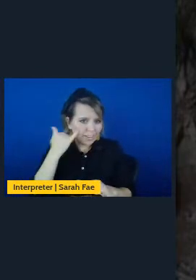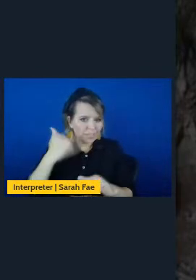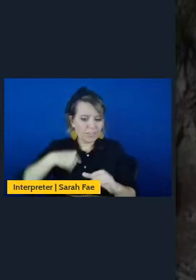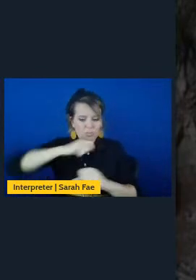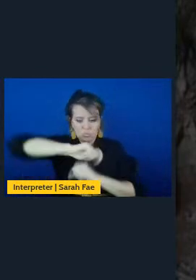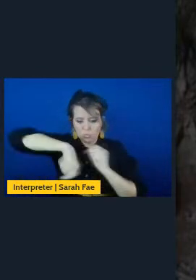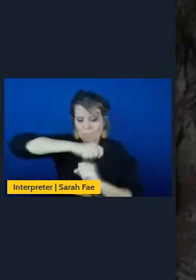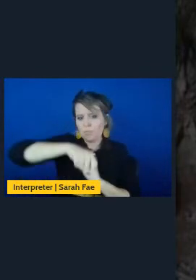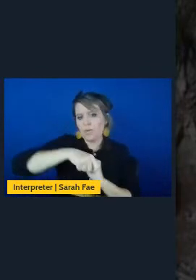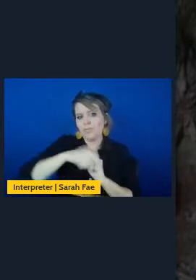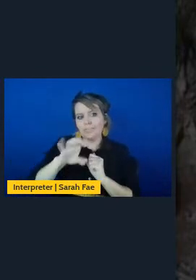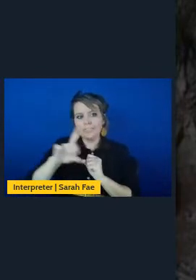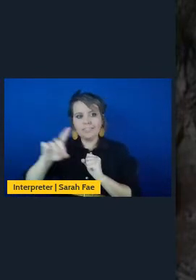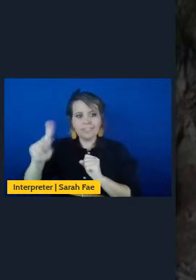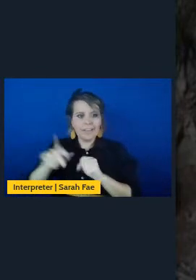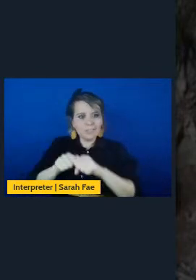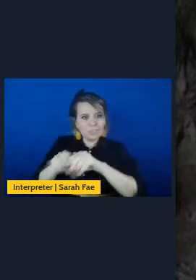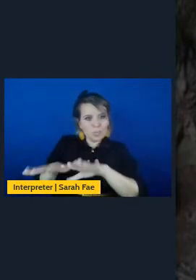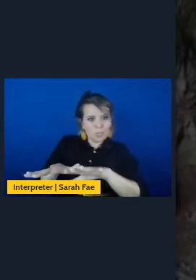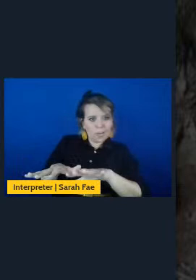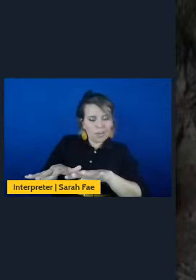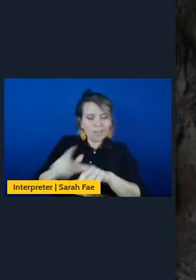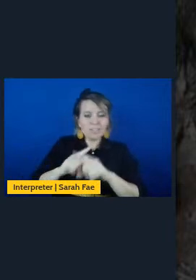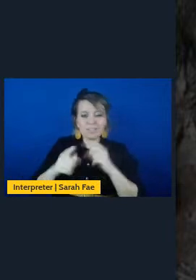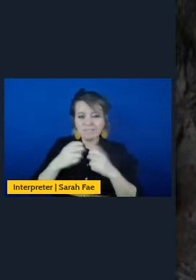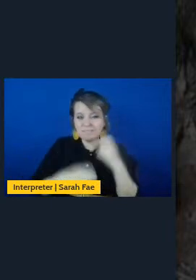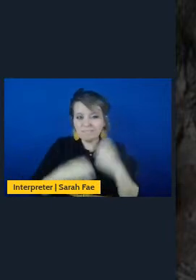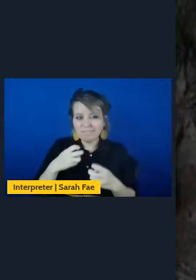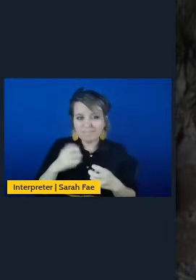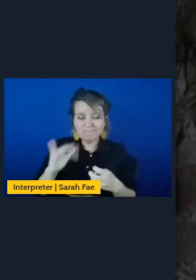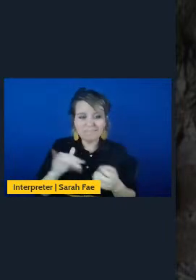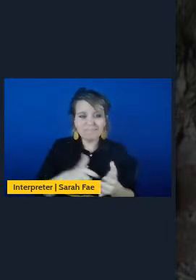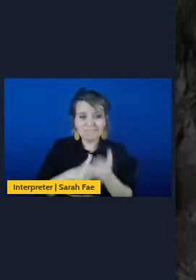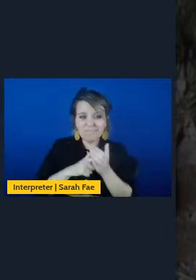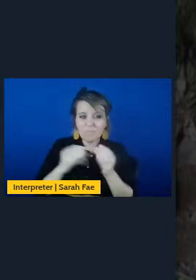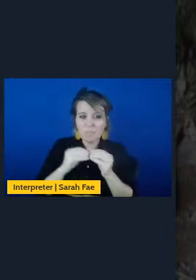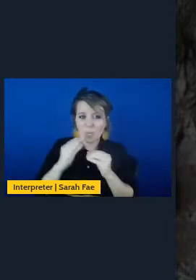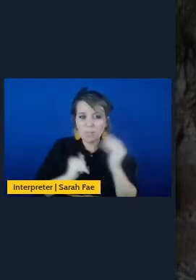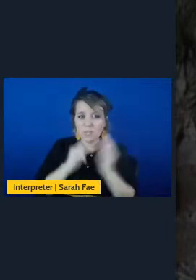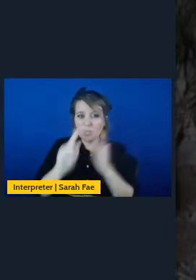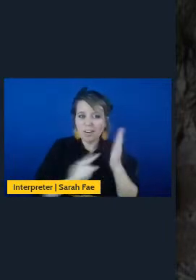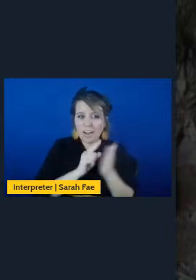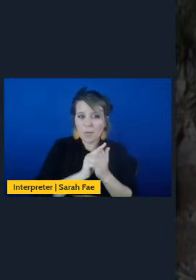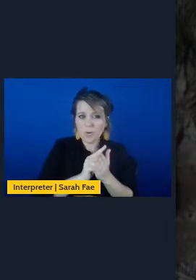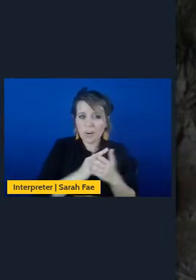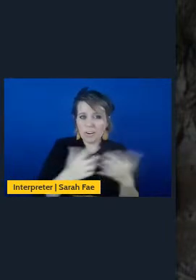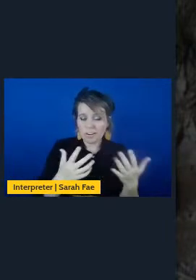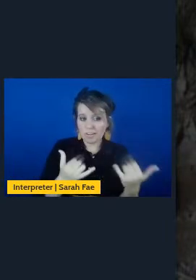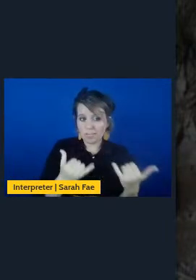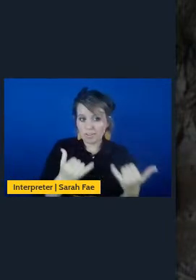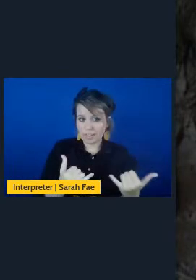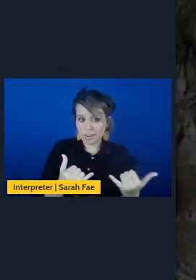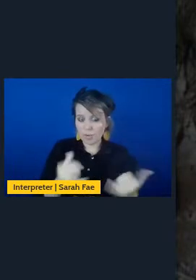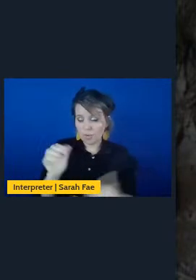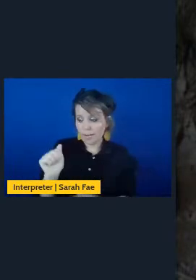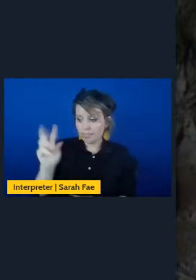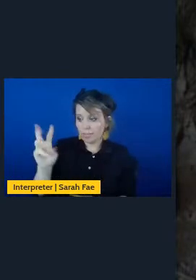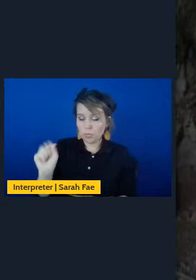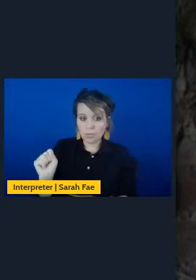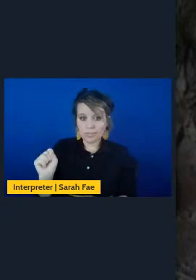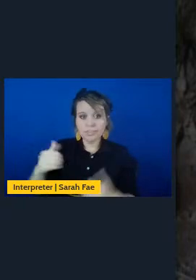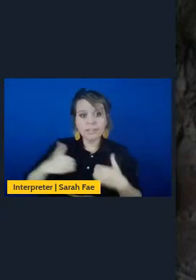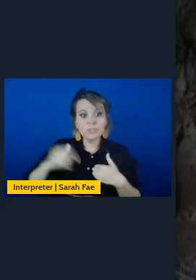CDK deploy. The problem is that's going to take the better part of an hour because at the moment, AWS has